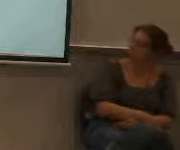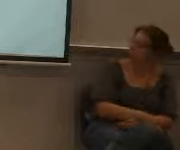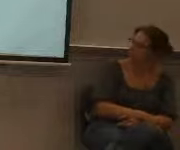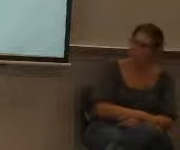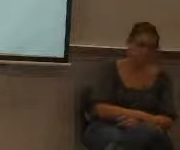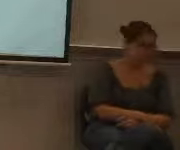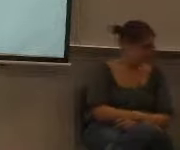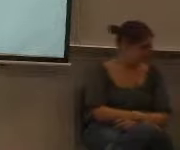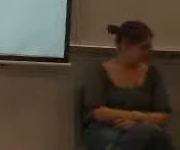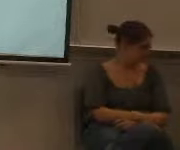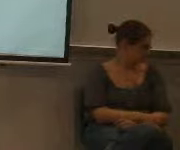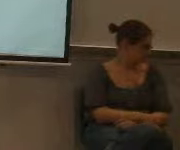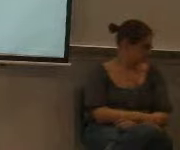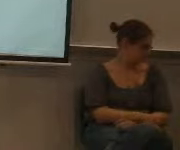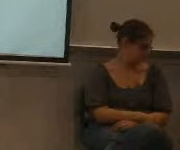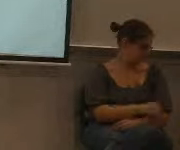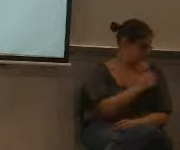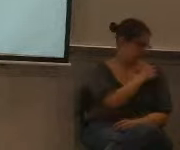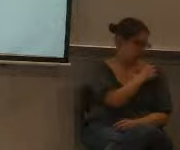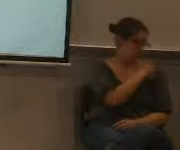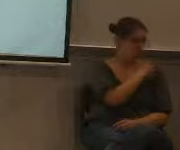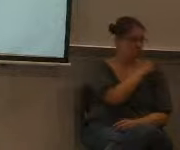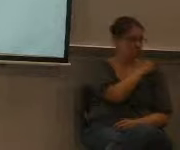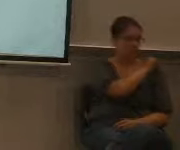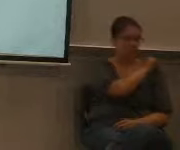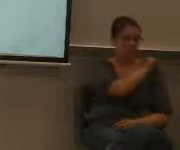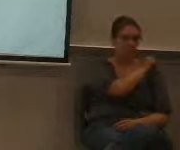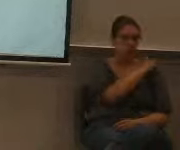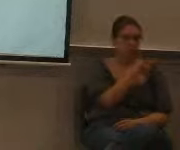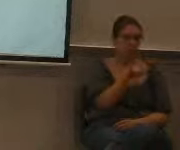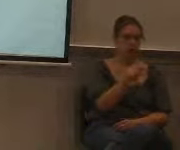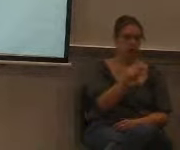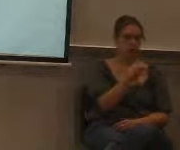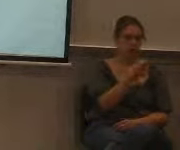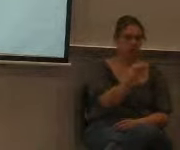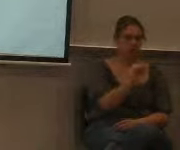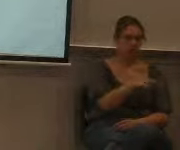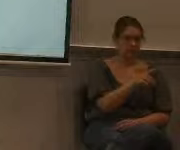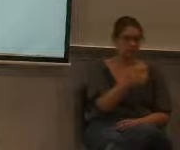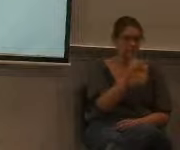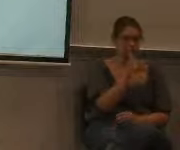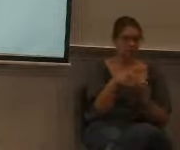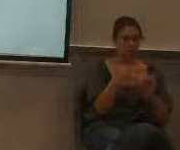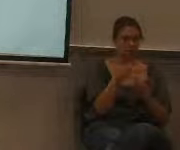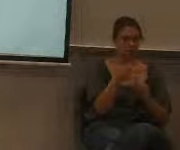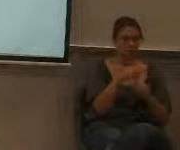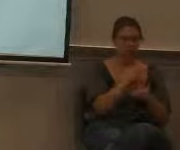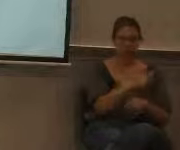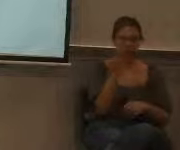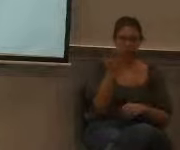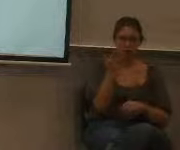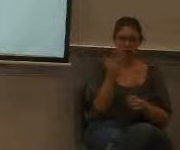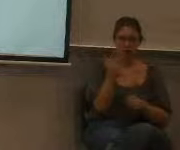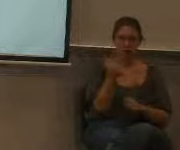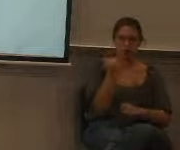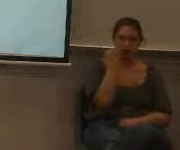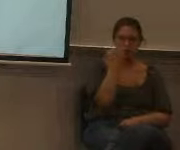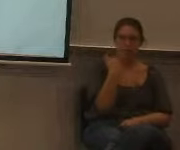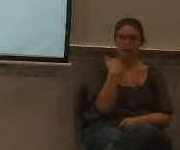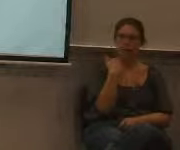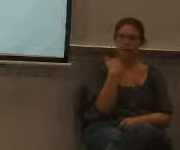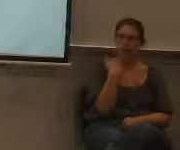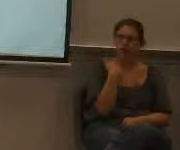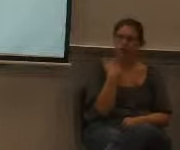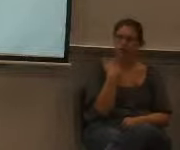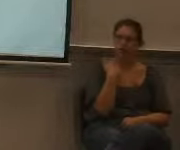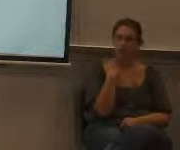We talked, and actually James talked about that a little bit in his talk as well, right? The idea that there's,